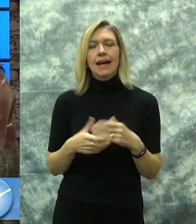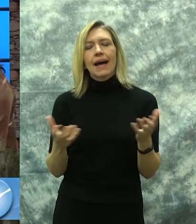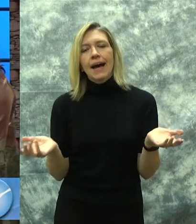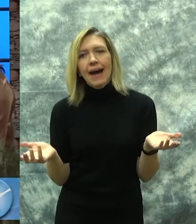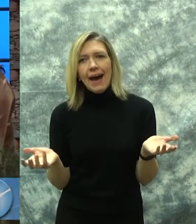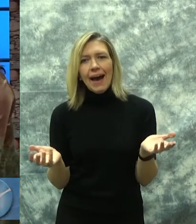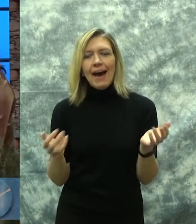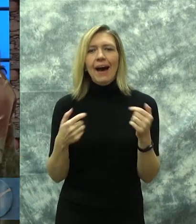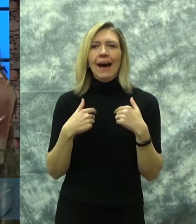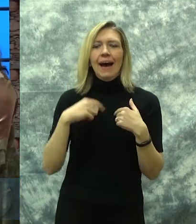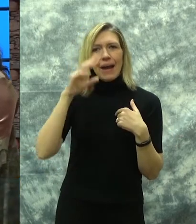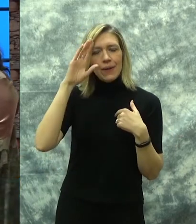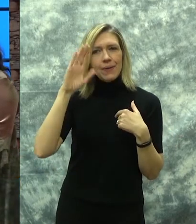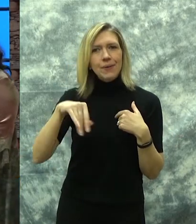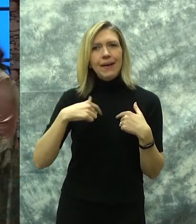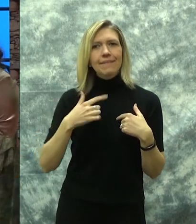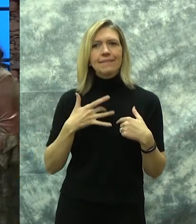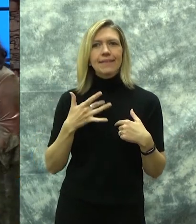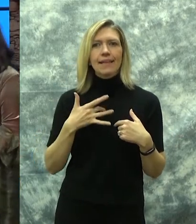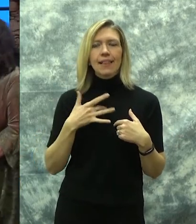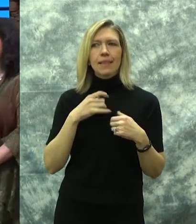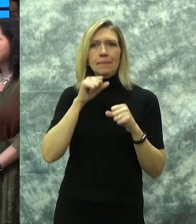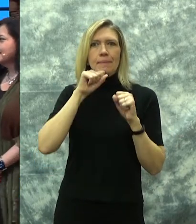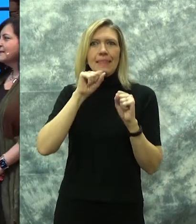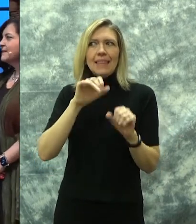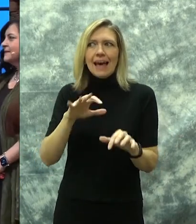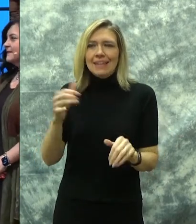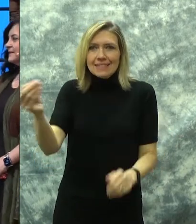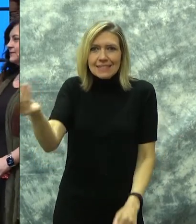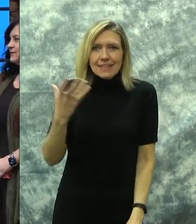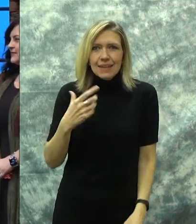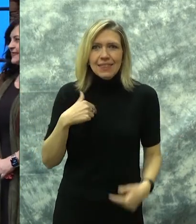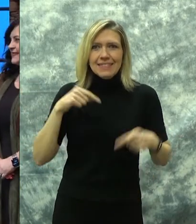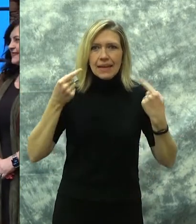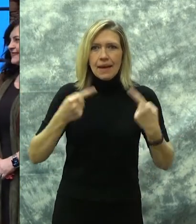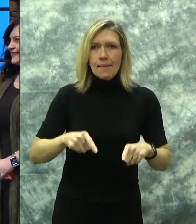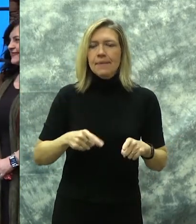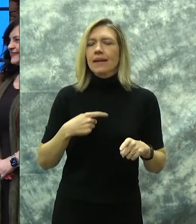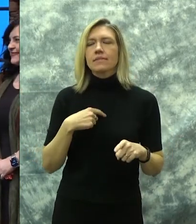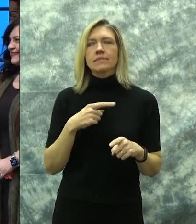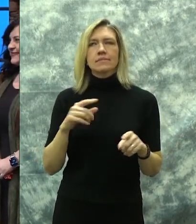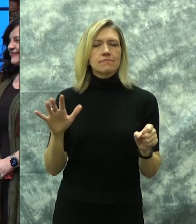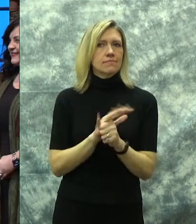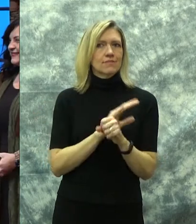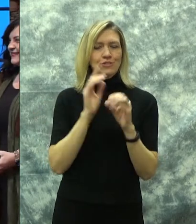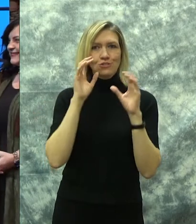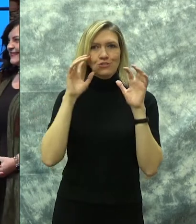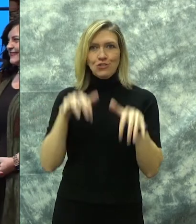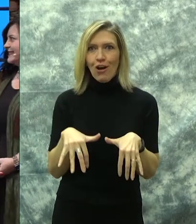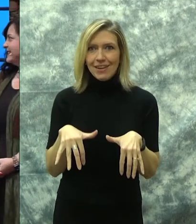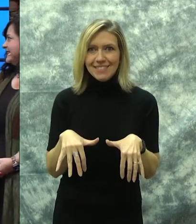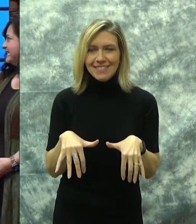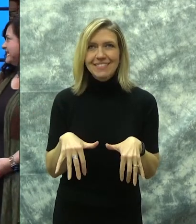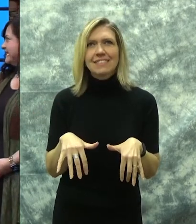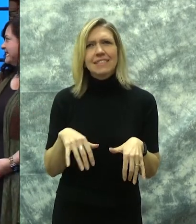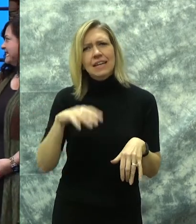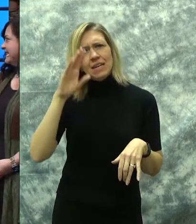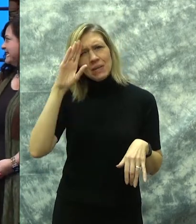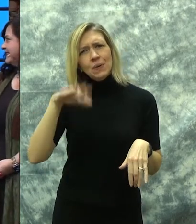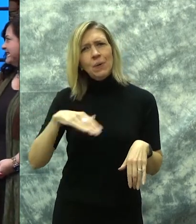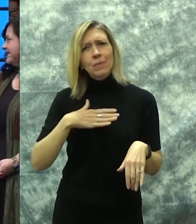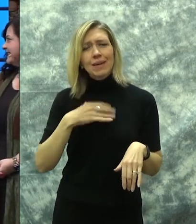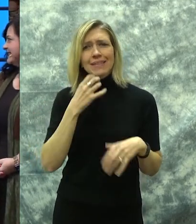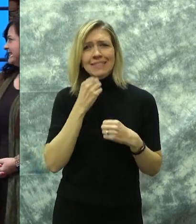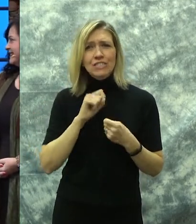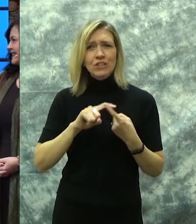I feel truly blessed. When they called and told me that this was happening, I was completely shocked. And I know that my dear friend, Dr. Kent,